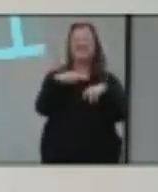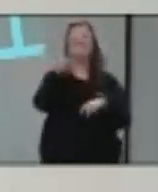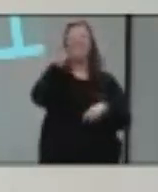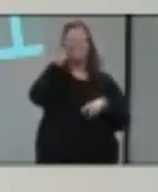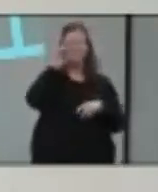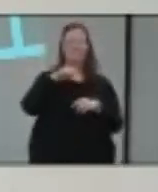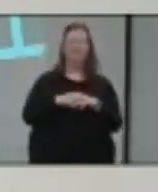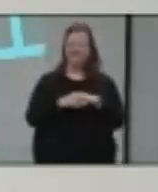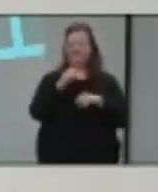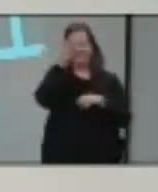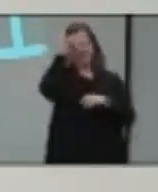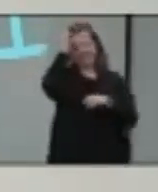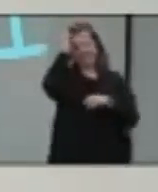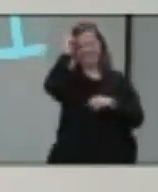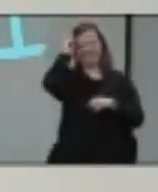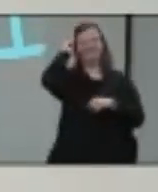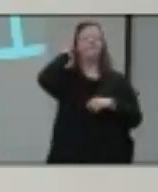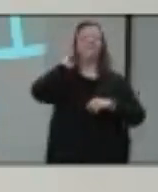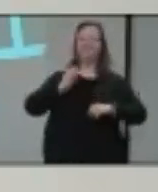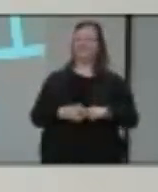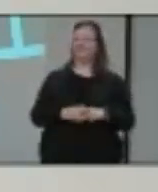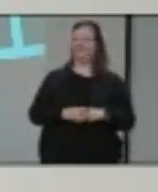bet.